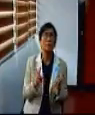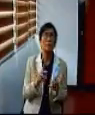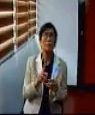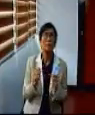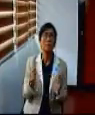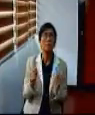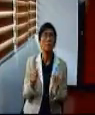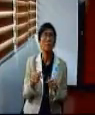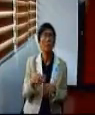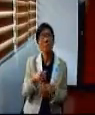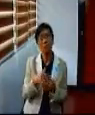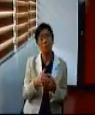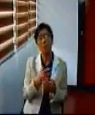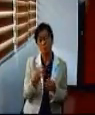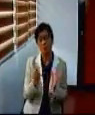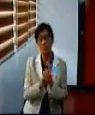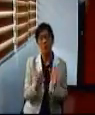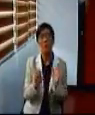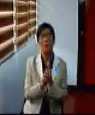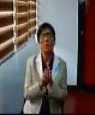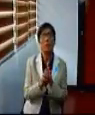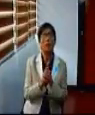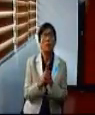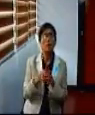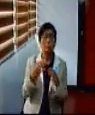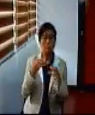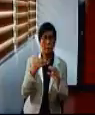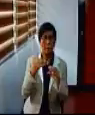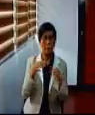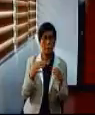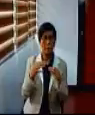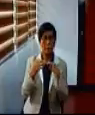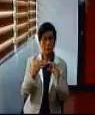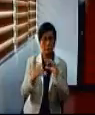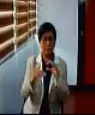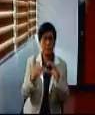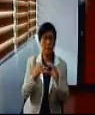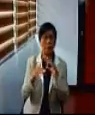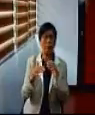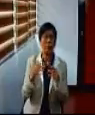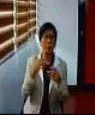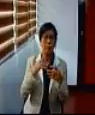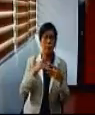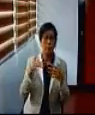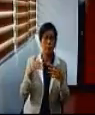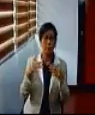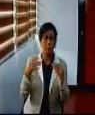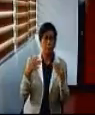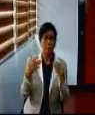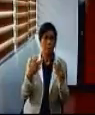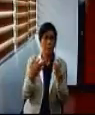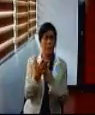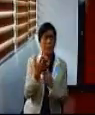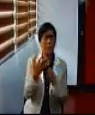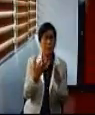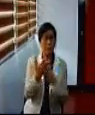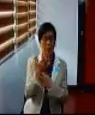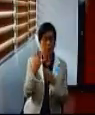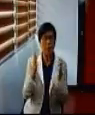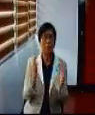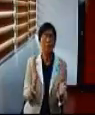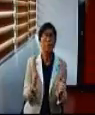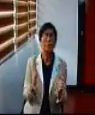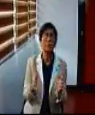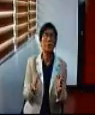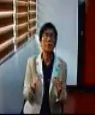mediation, for example. It's an excellent sort of mandate. Or even as we sit here and watch and